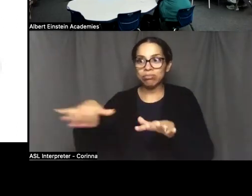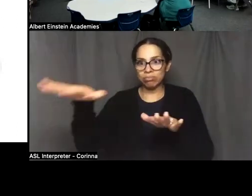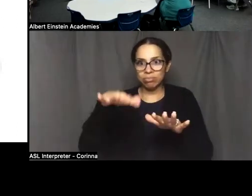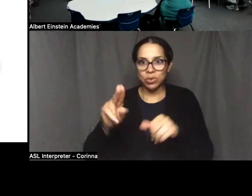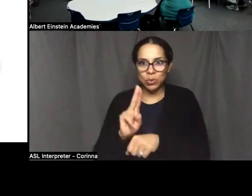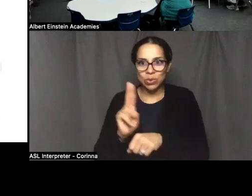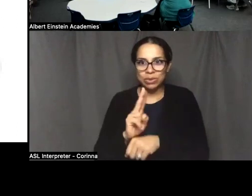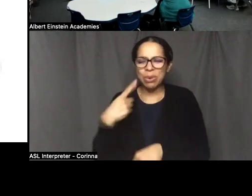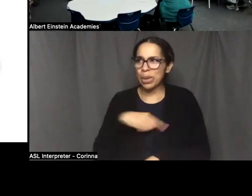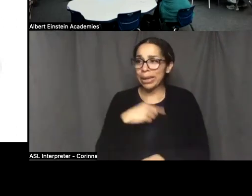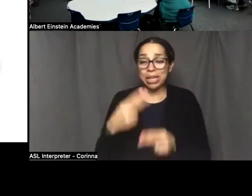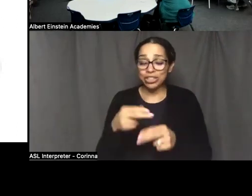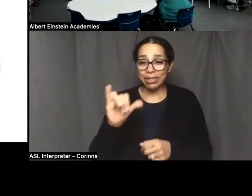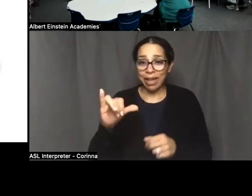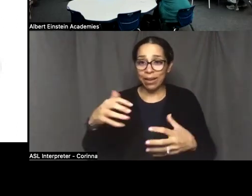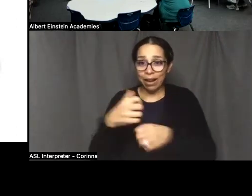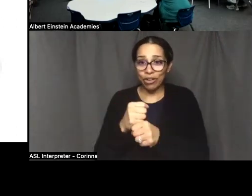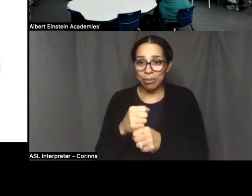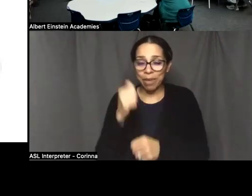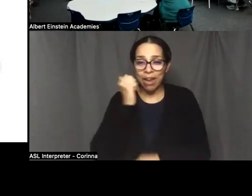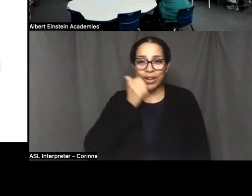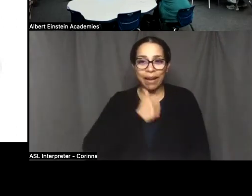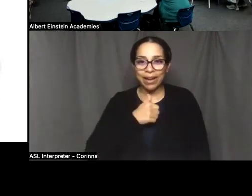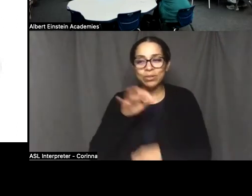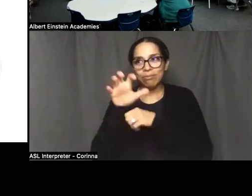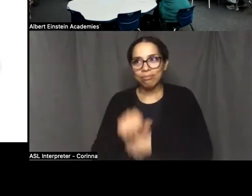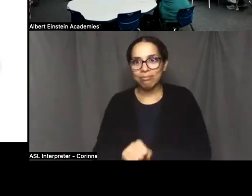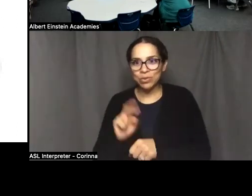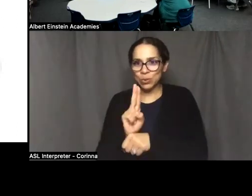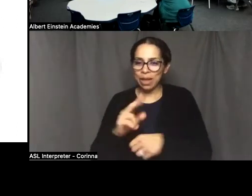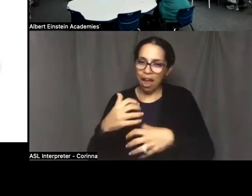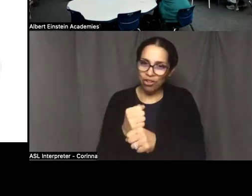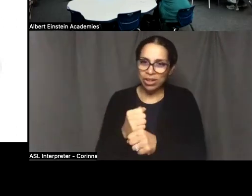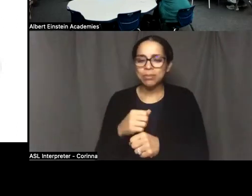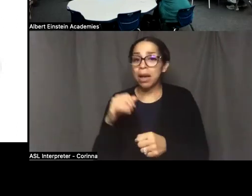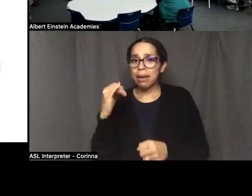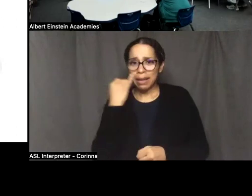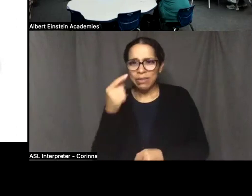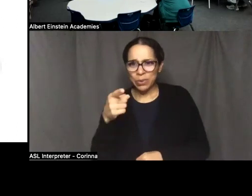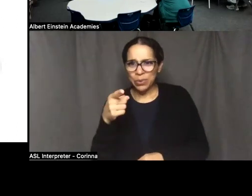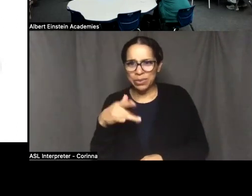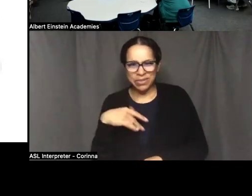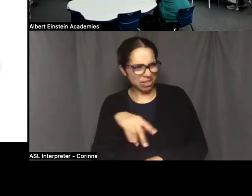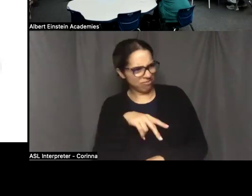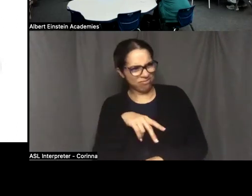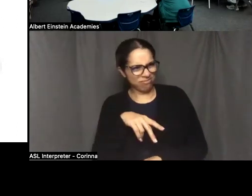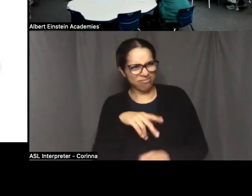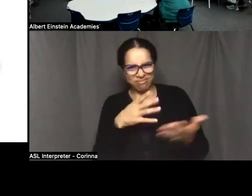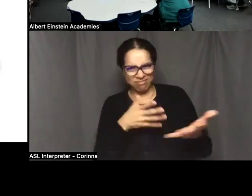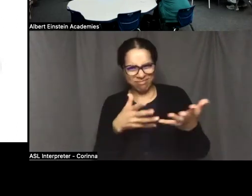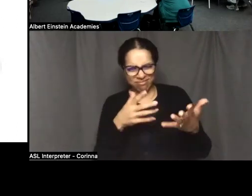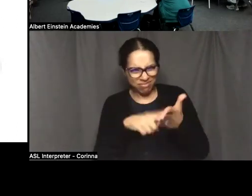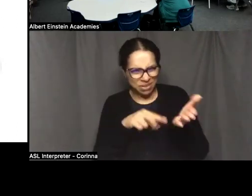literally probably every day, so we're very used to saying this. But ask. We usually will be ashamed that we did that, and we